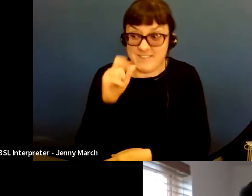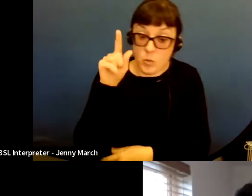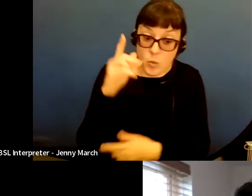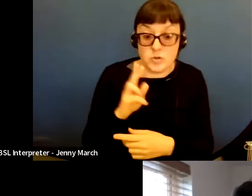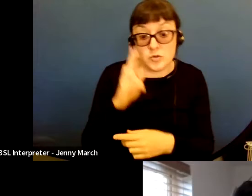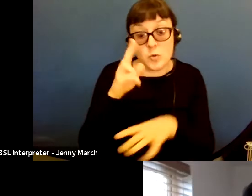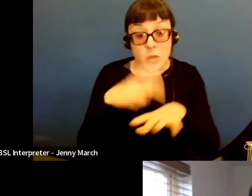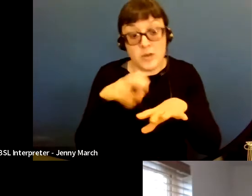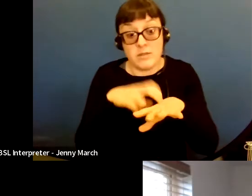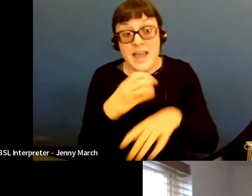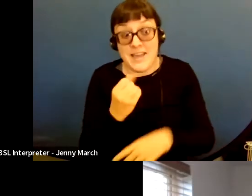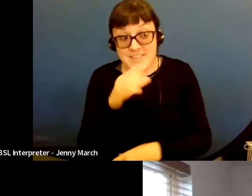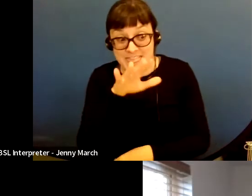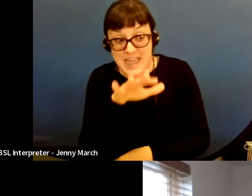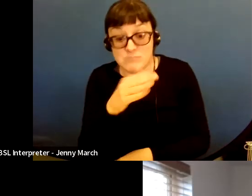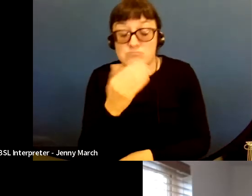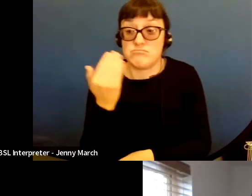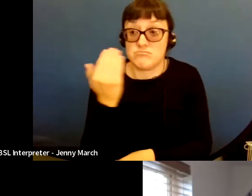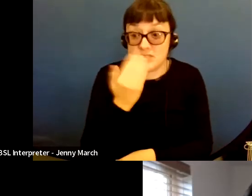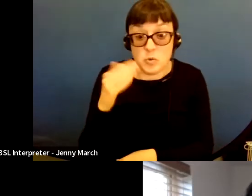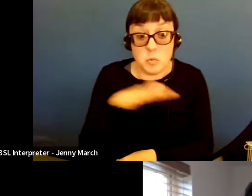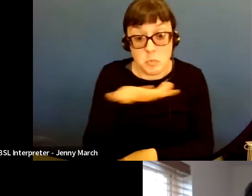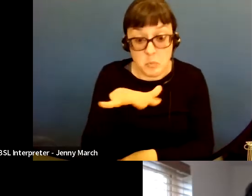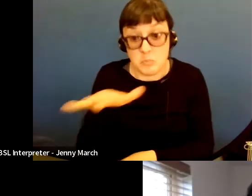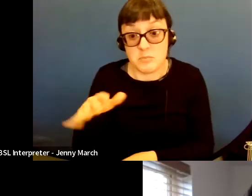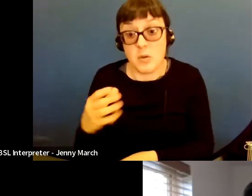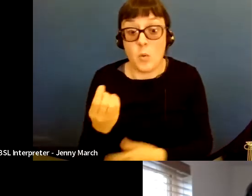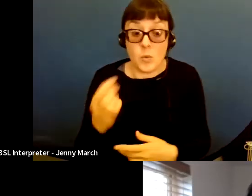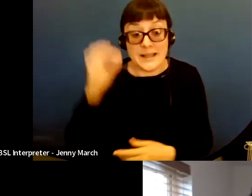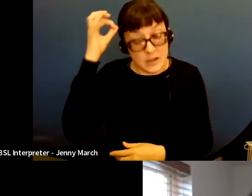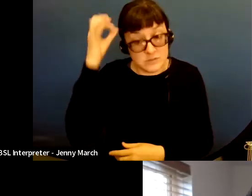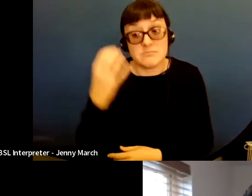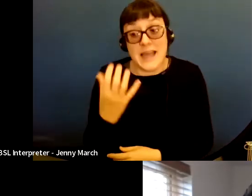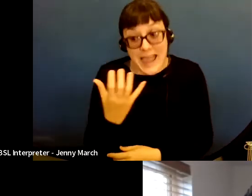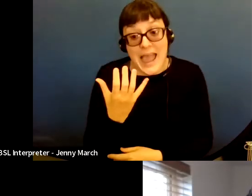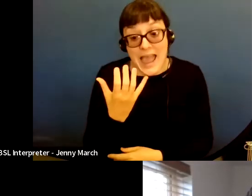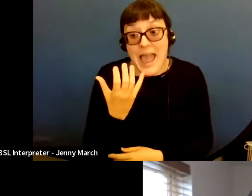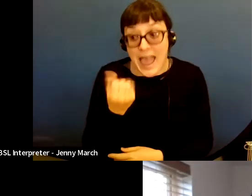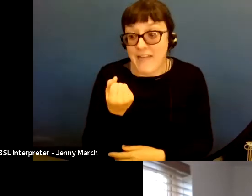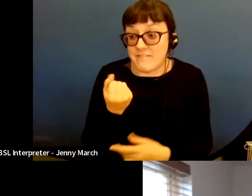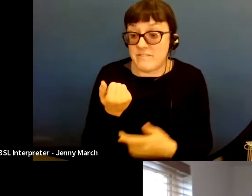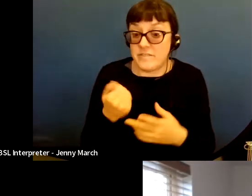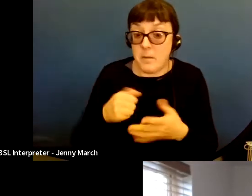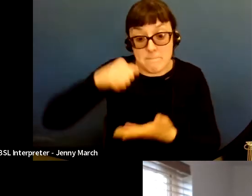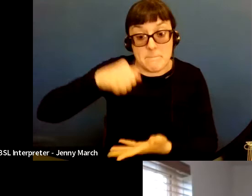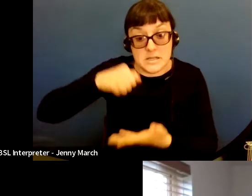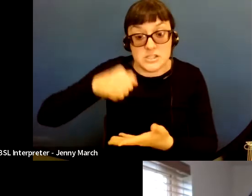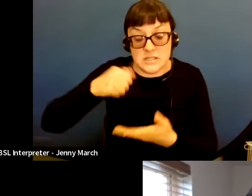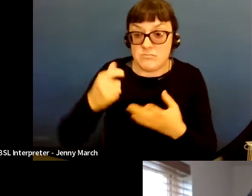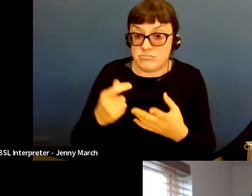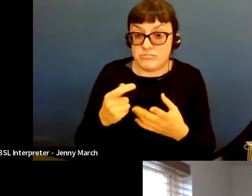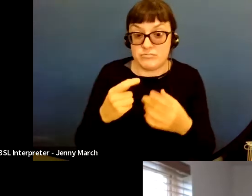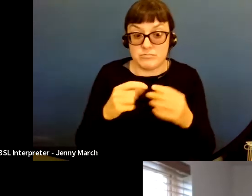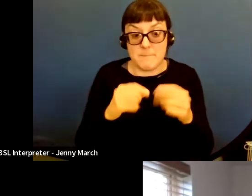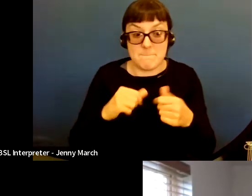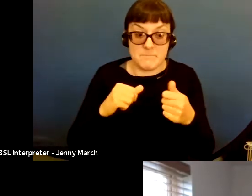Ireland, there are school districts or education authorities or local councils who do have the means to employ teams of people to stay on top of what is best